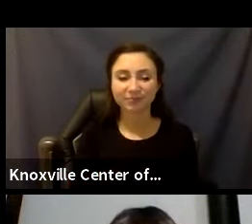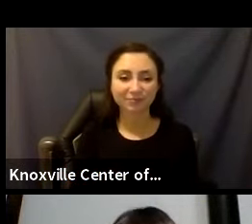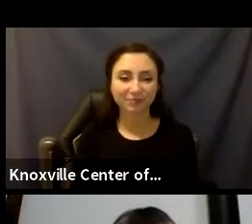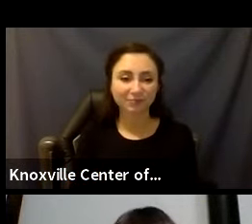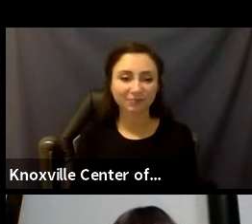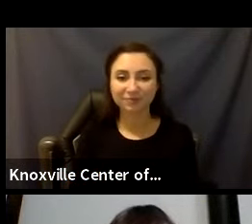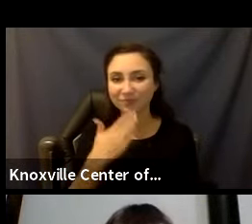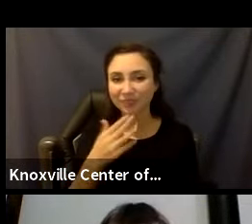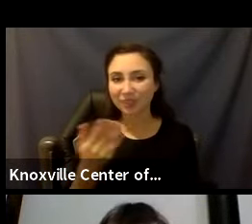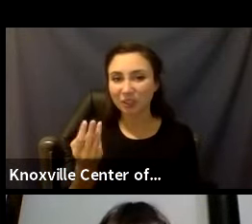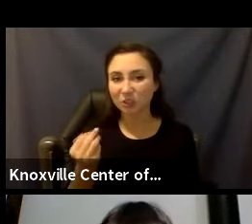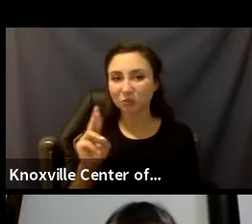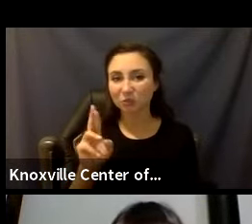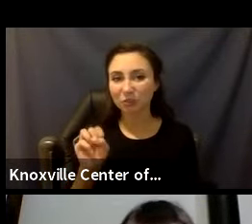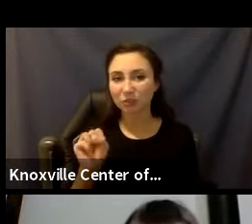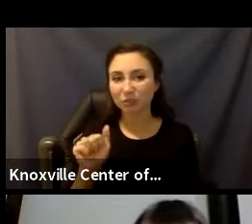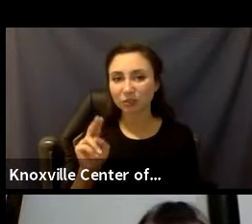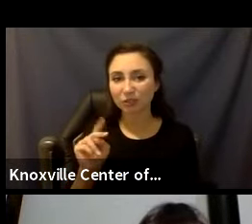Thank you, Mr. Sanders.